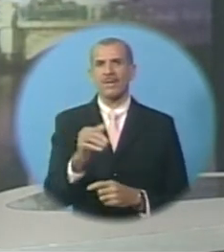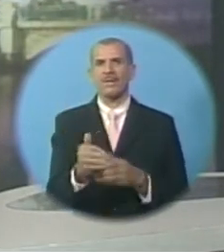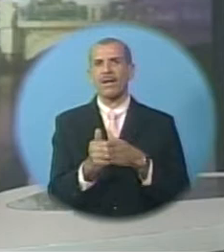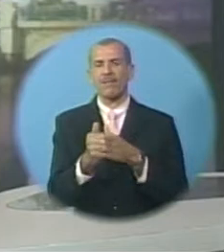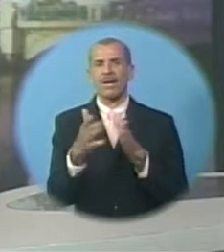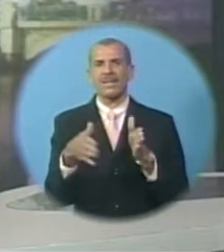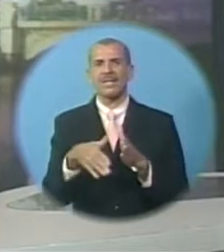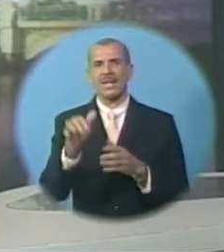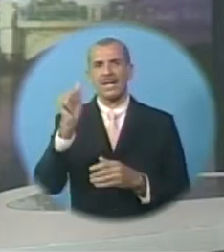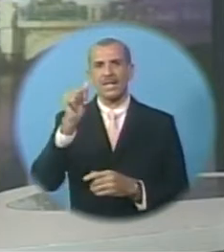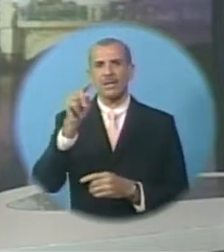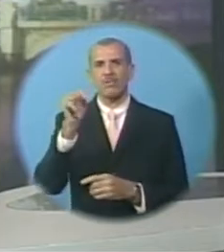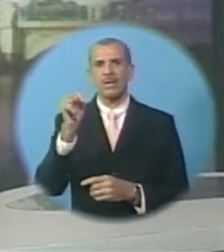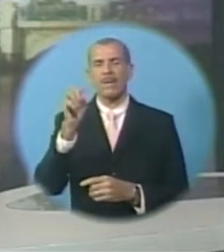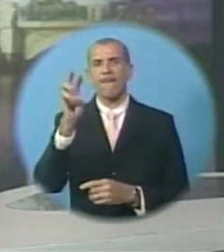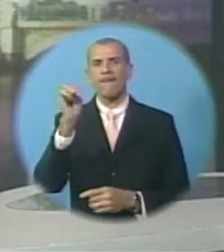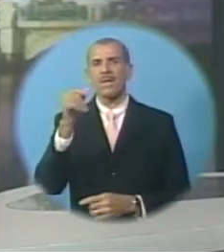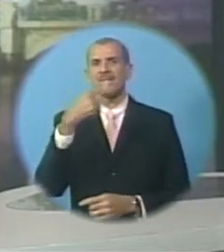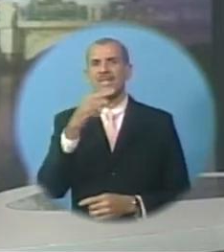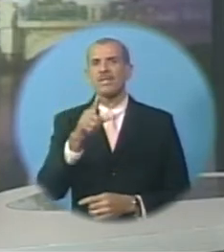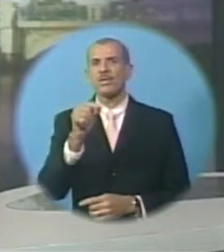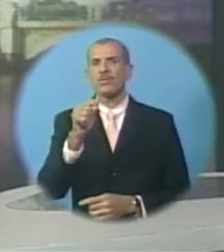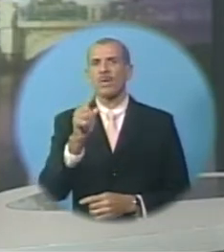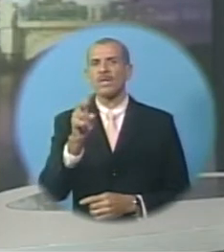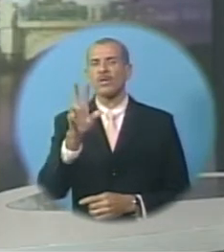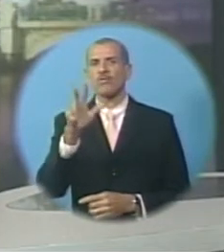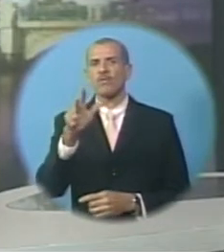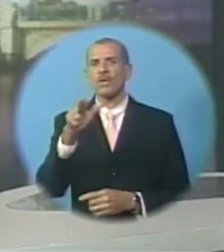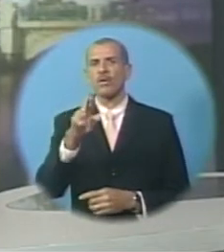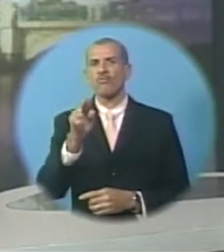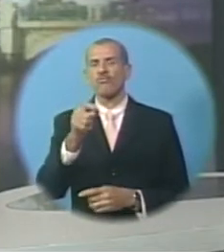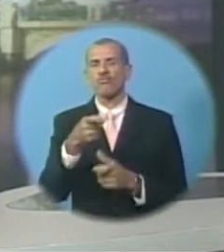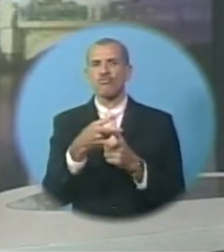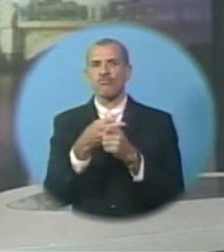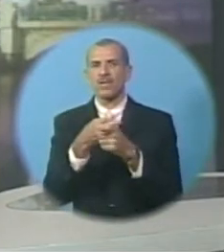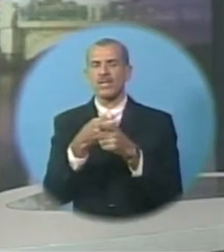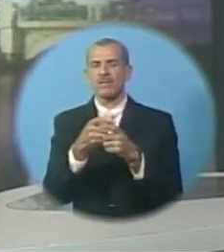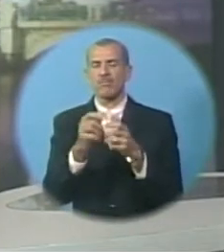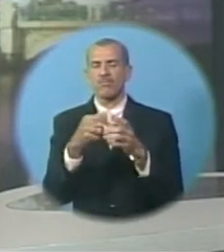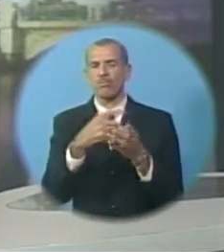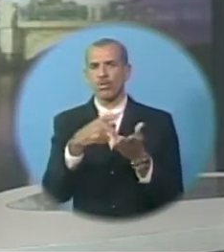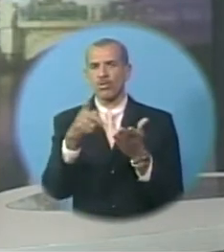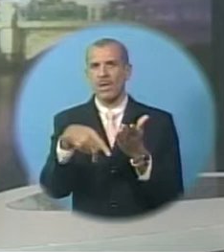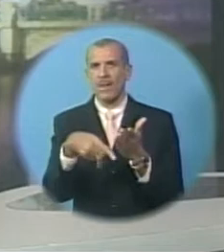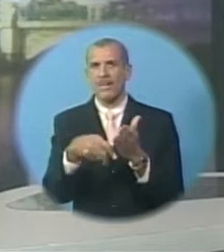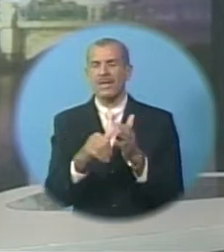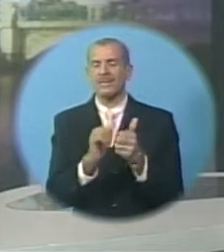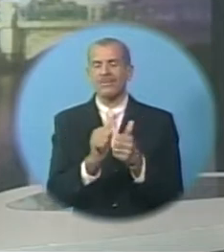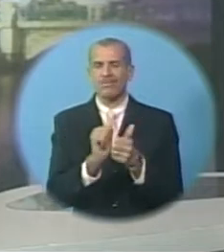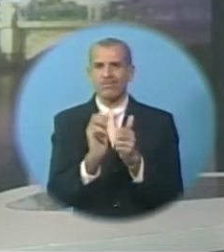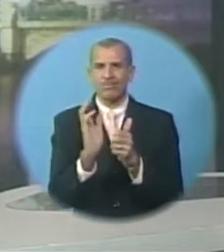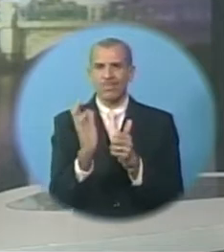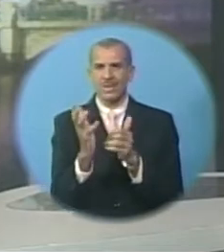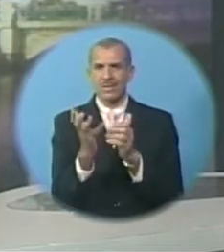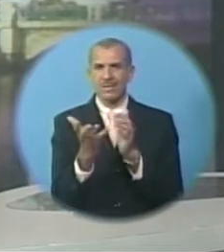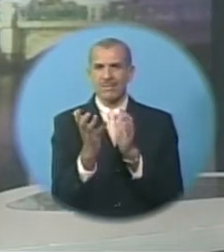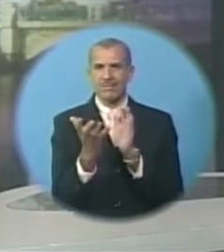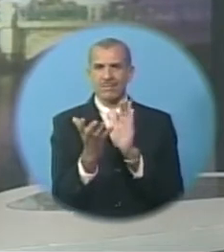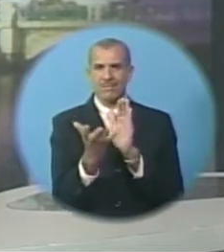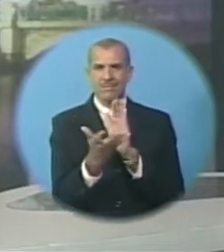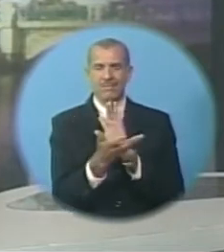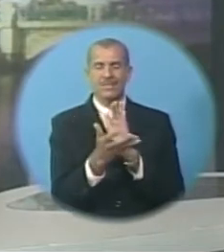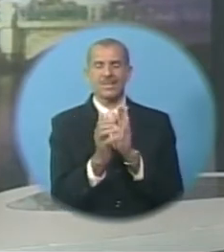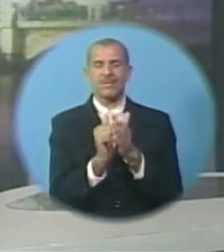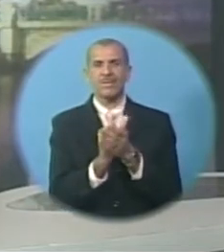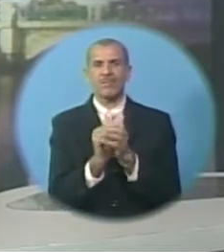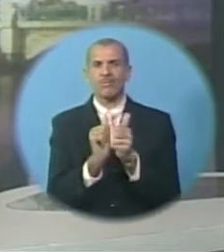Inc., Adrian Mears, says the 23-race program is shaping up to be very competitive with the Hilti handicap races for cars and